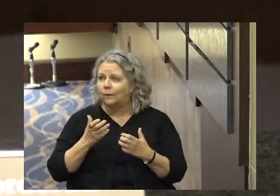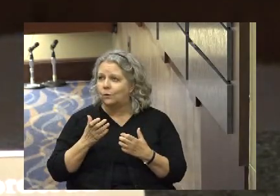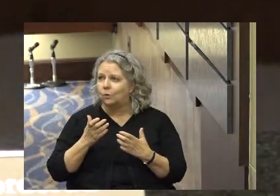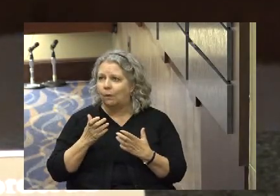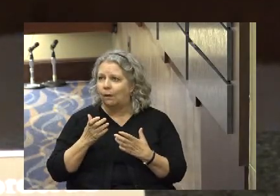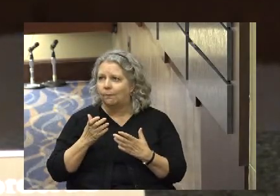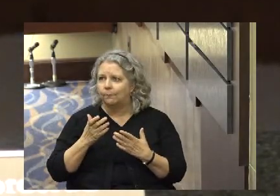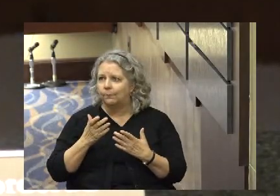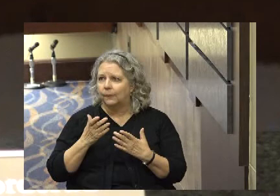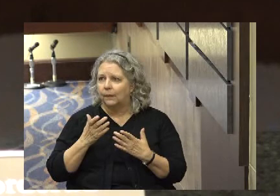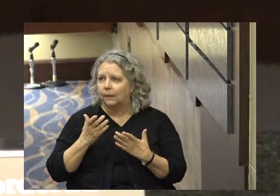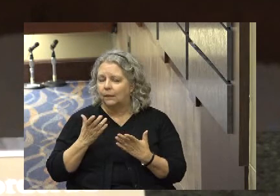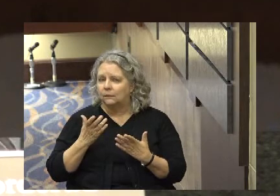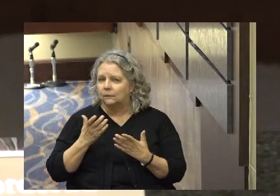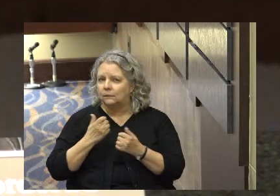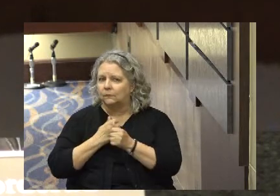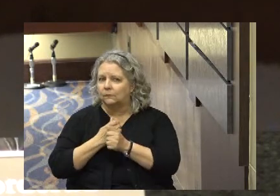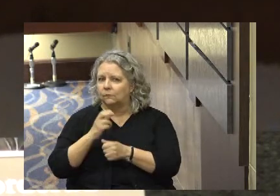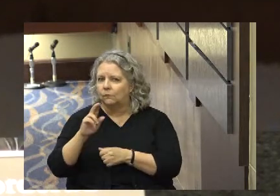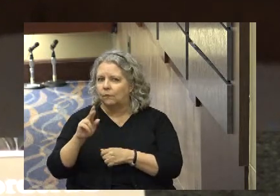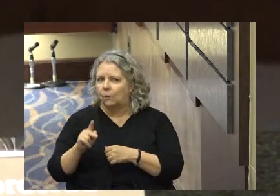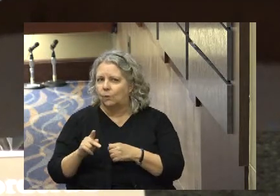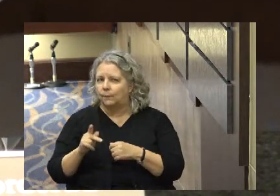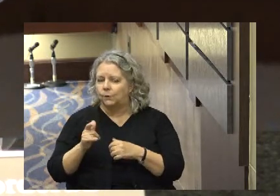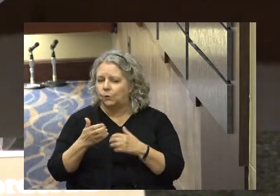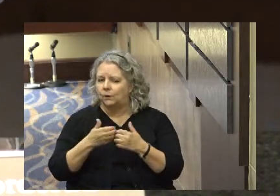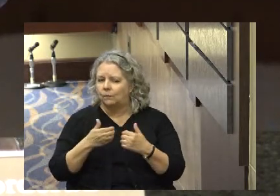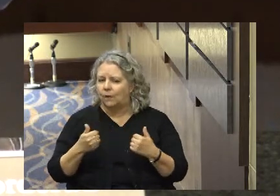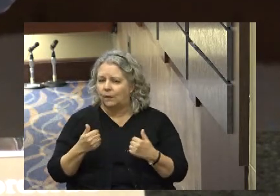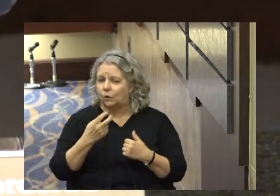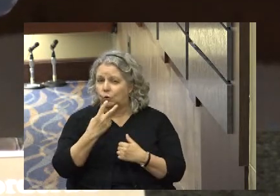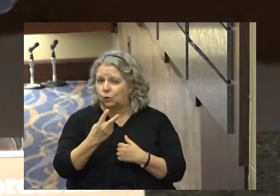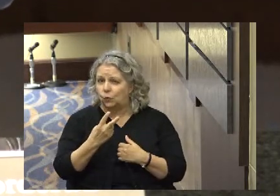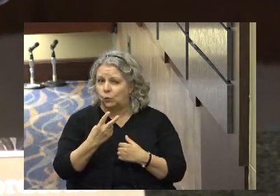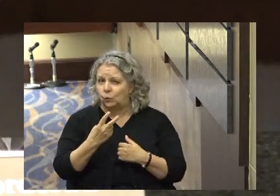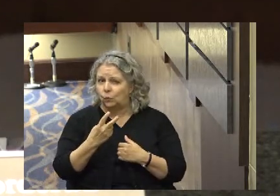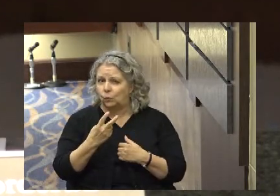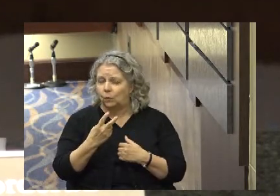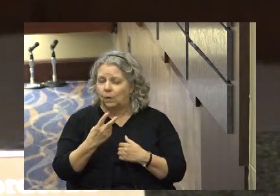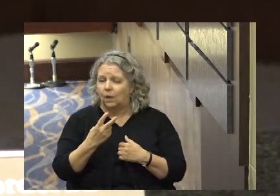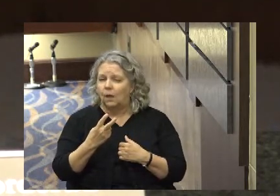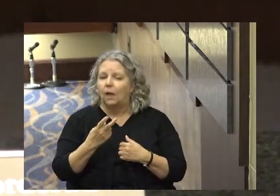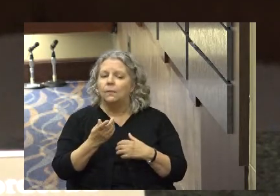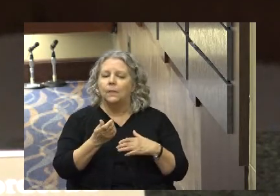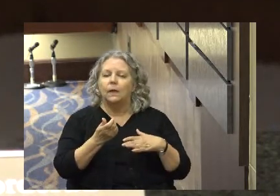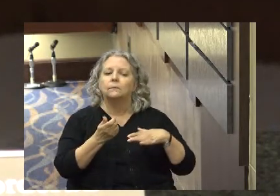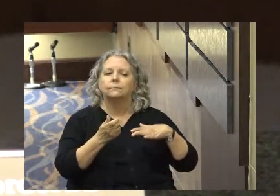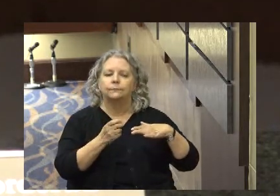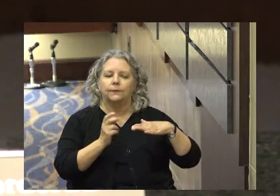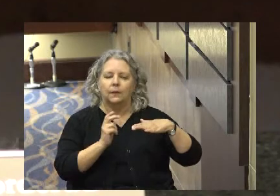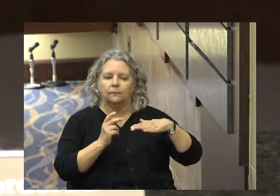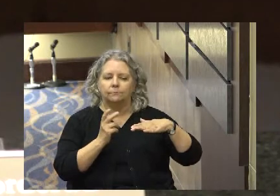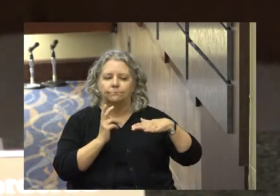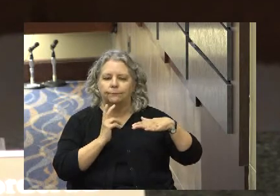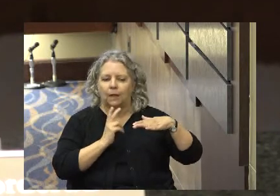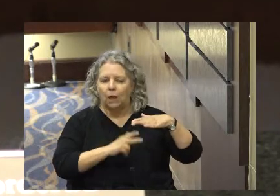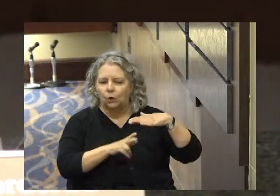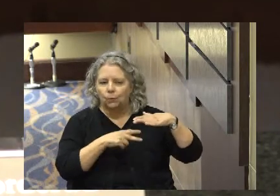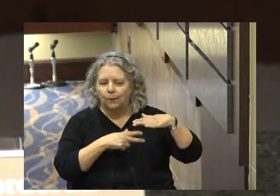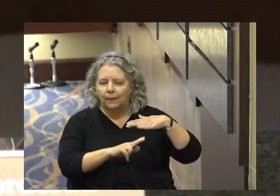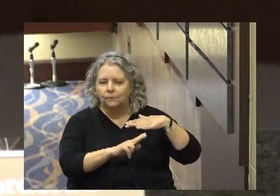broken it into two, that the underpasses will be completed under TxDOT's